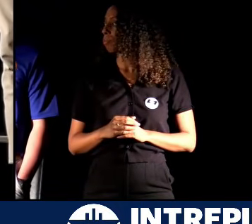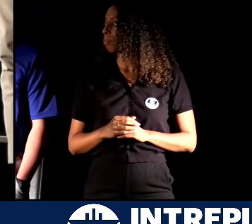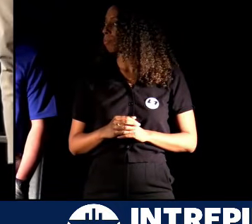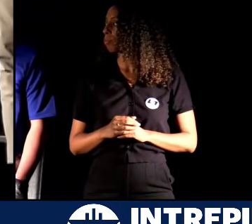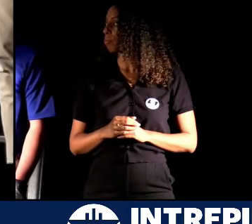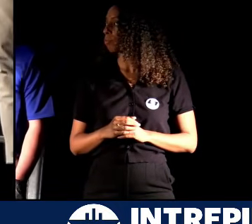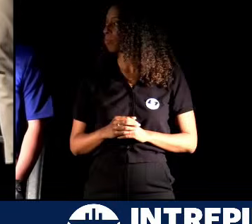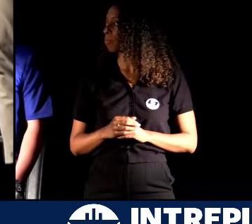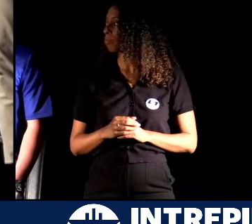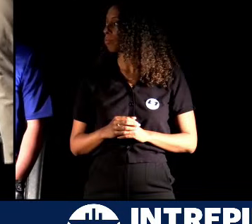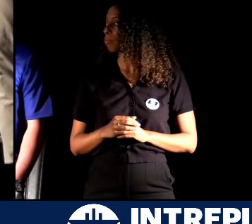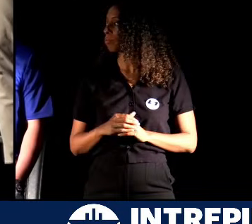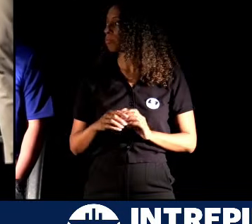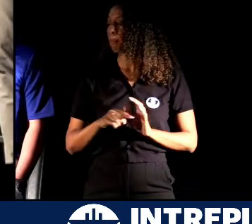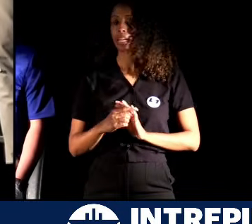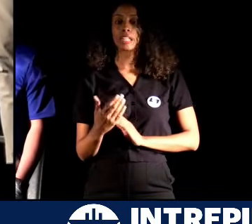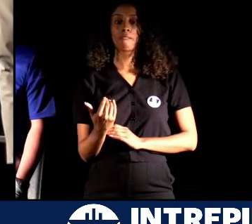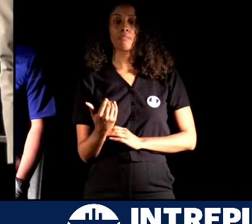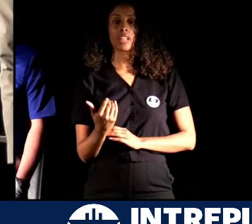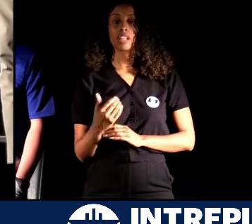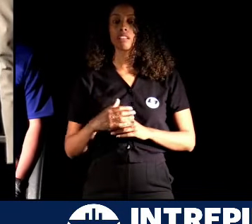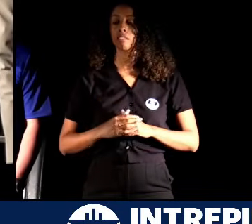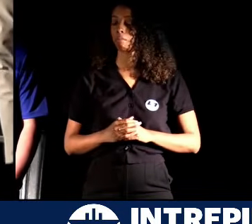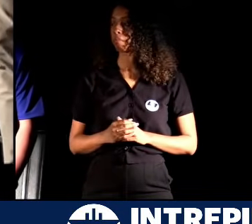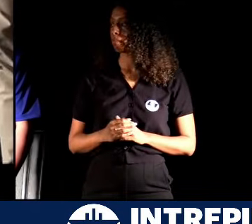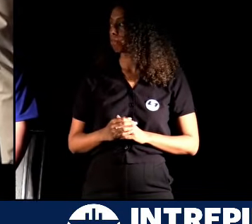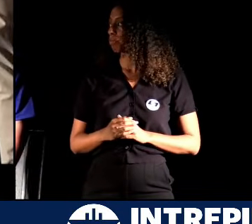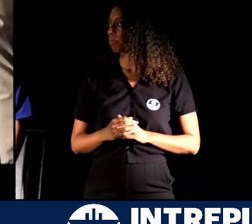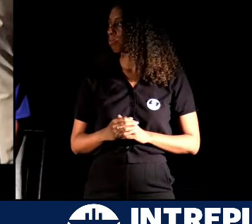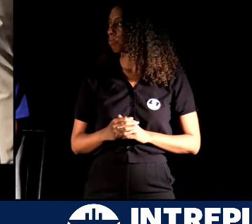Minus 15. Roll for ignition.